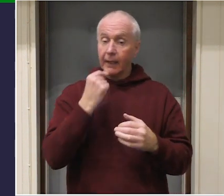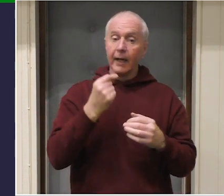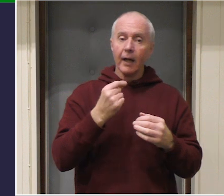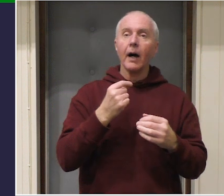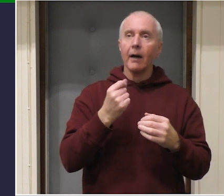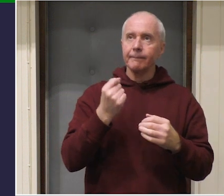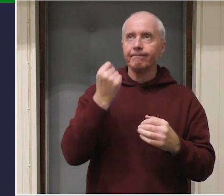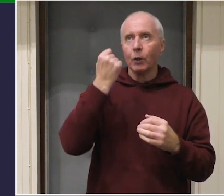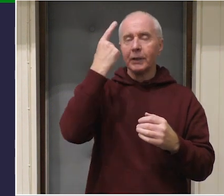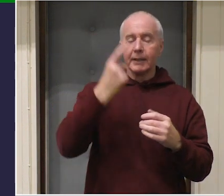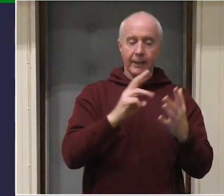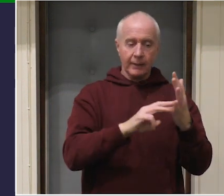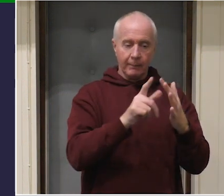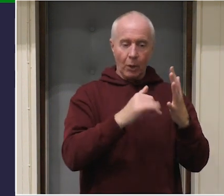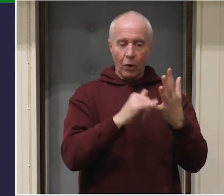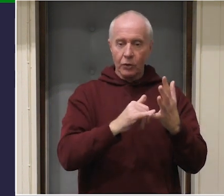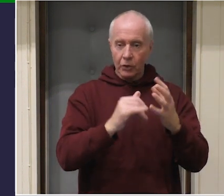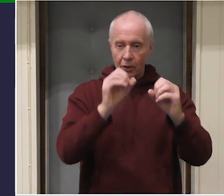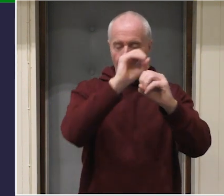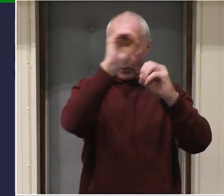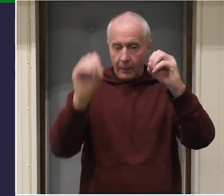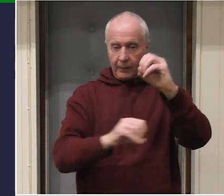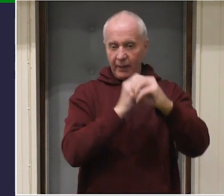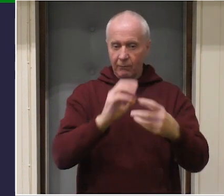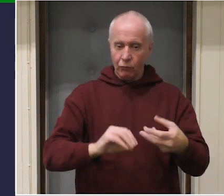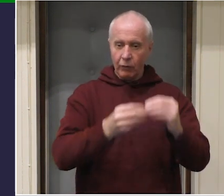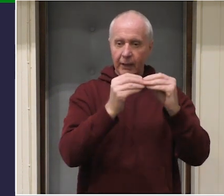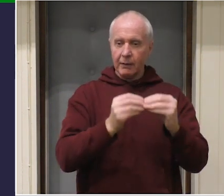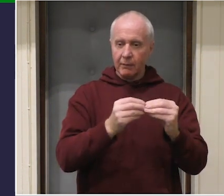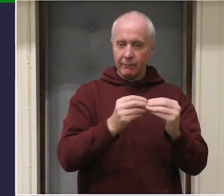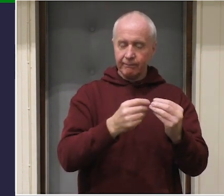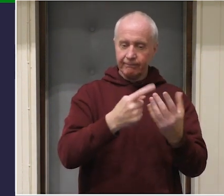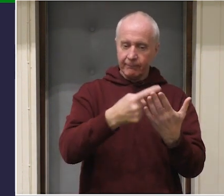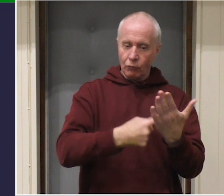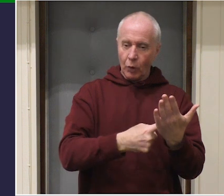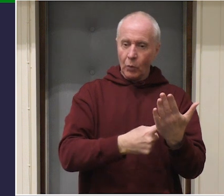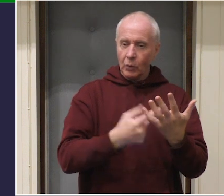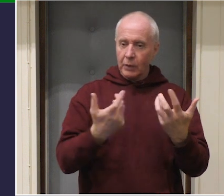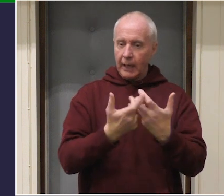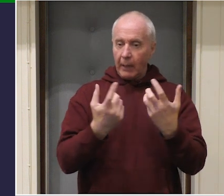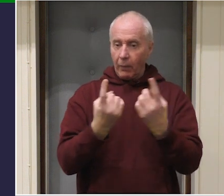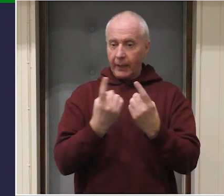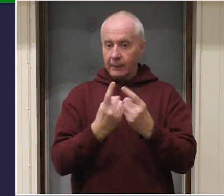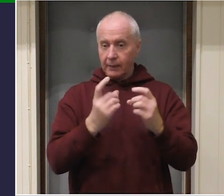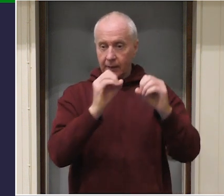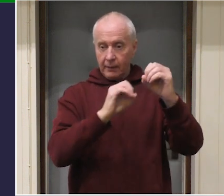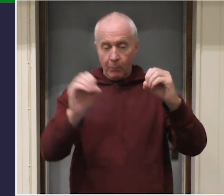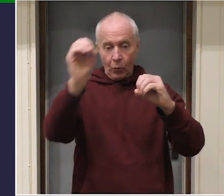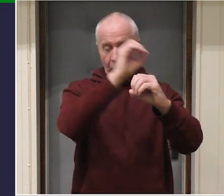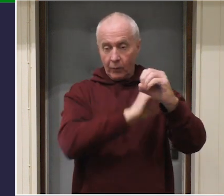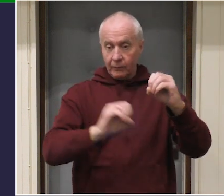planet Mars, and he developed a set of laws as to how things move. And that is now still what I teach my